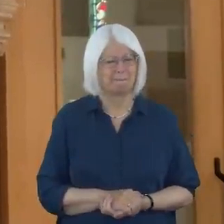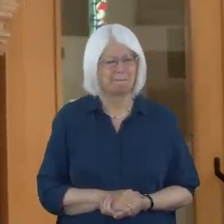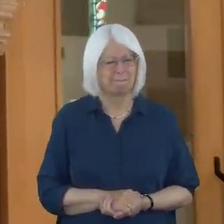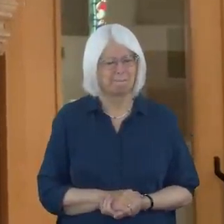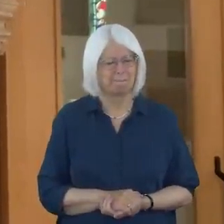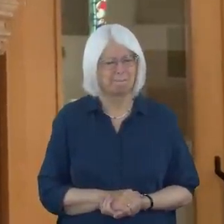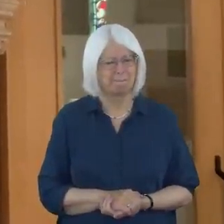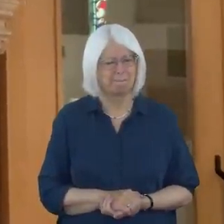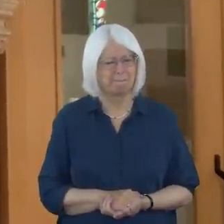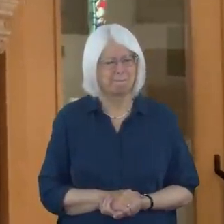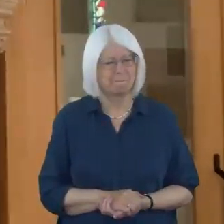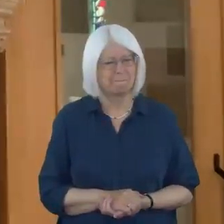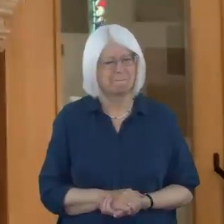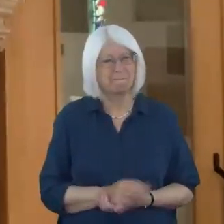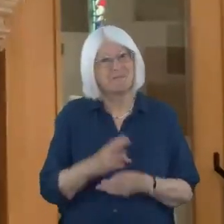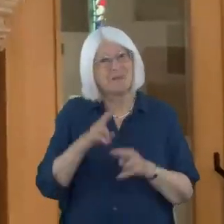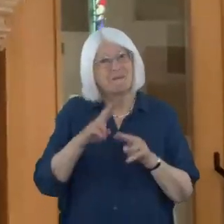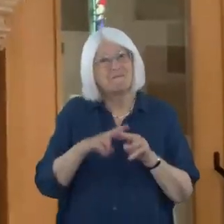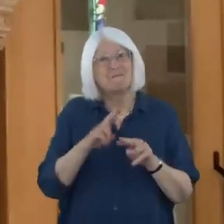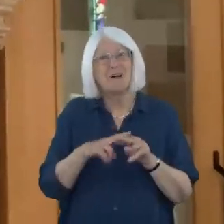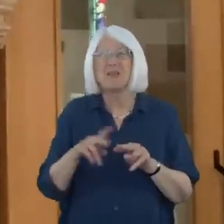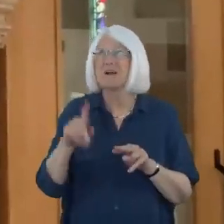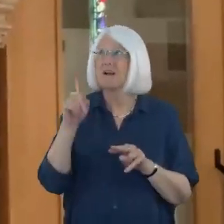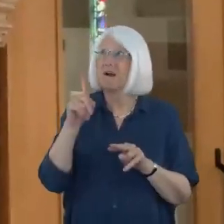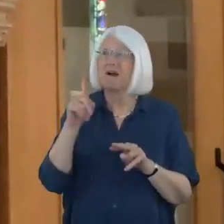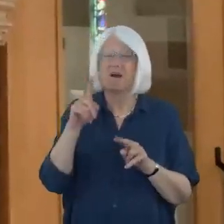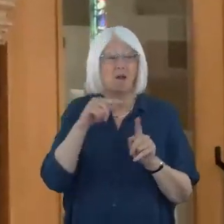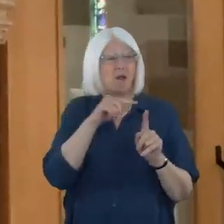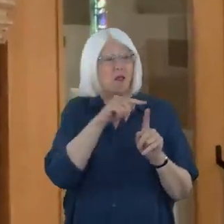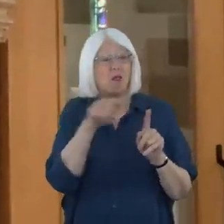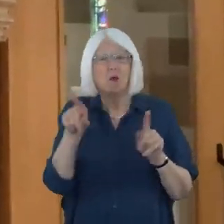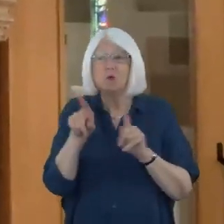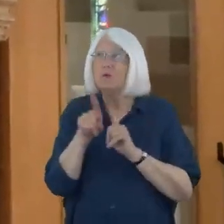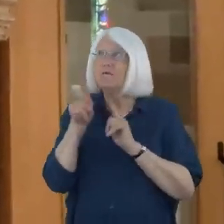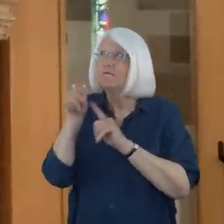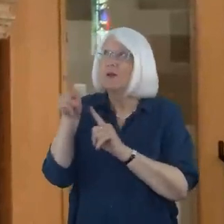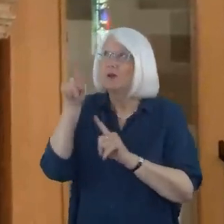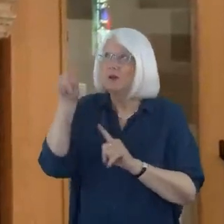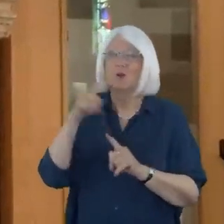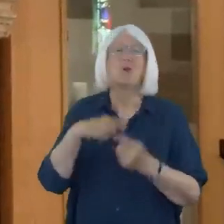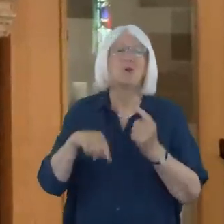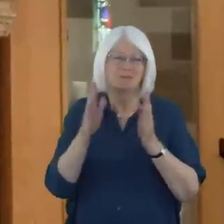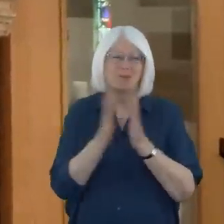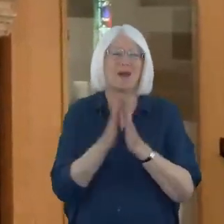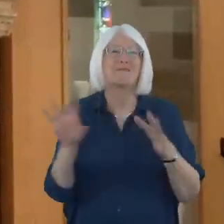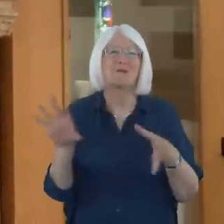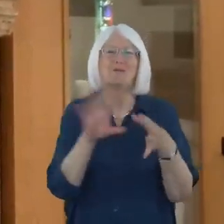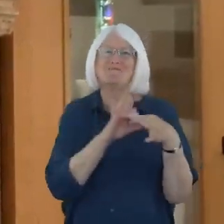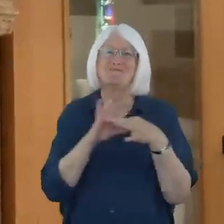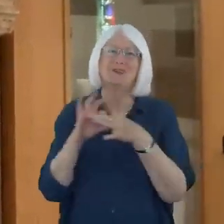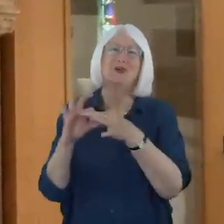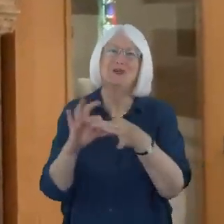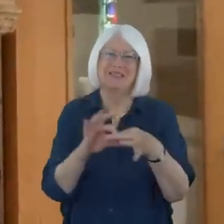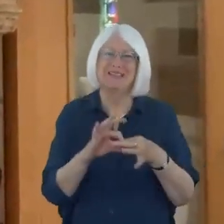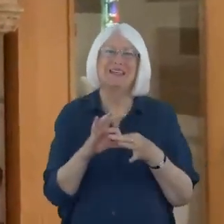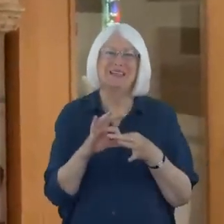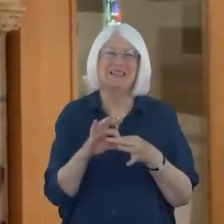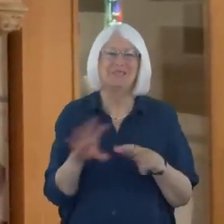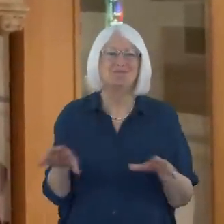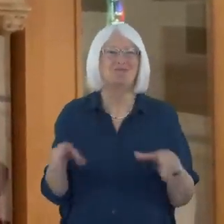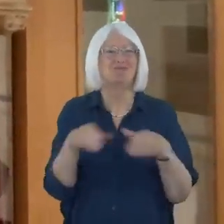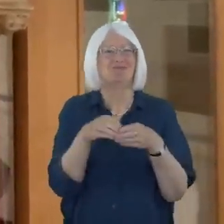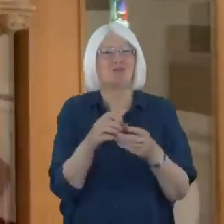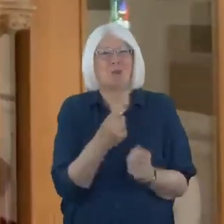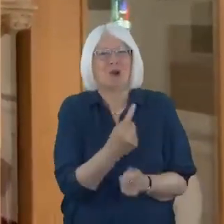Father God, we pray for unity amongst those who follow you. We pray that each